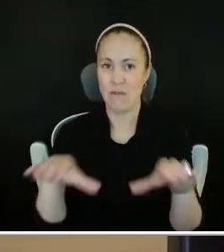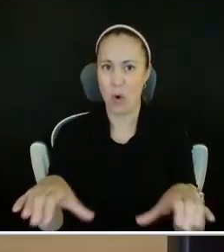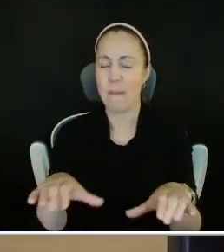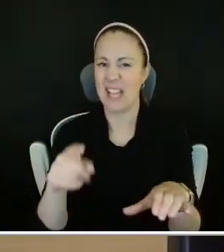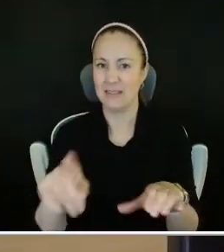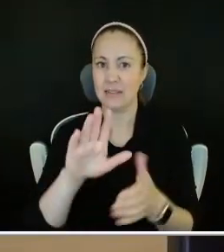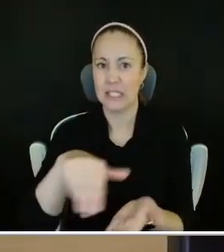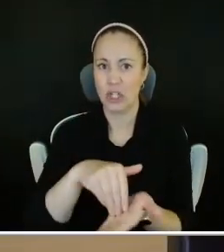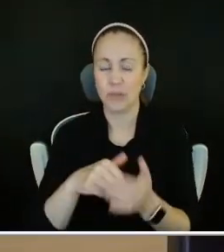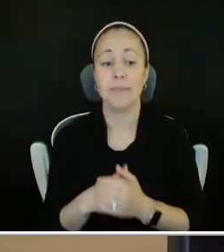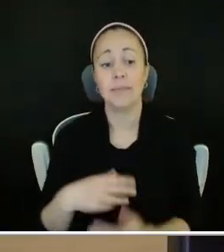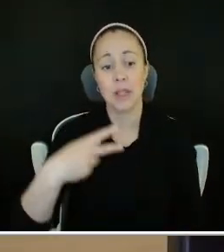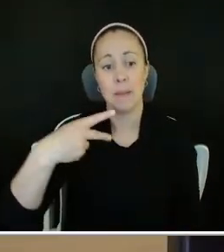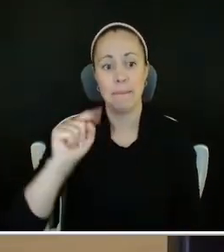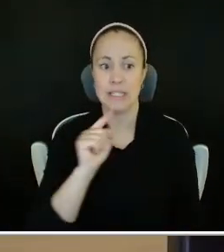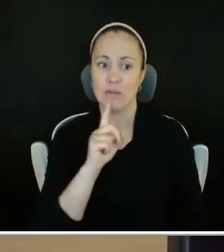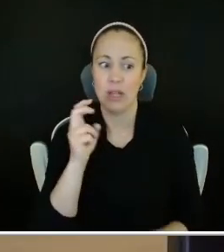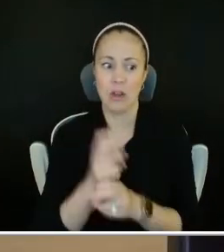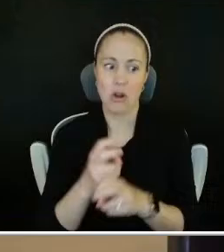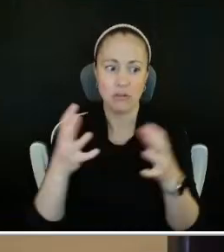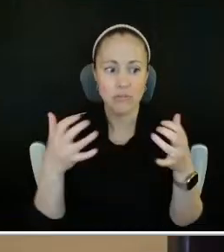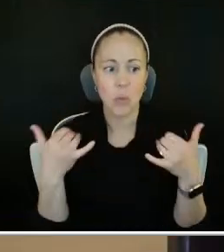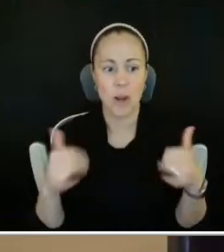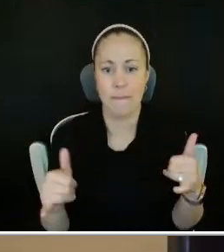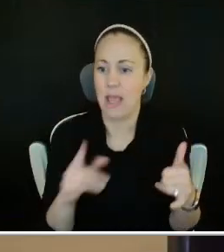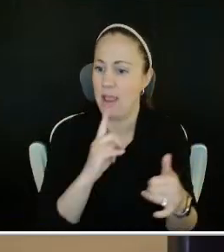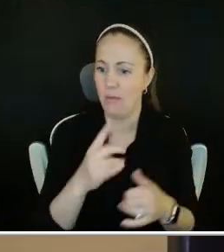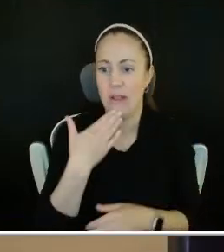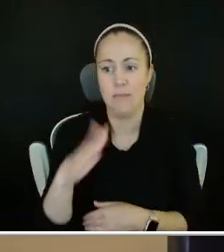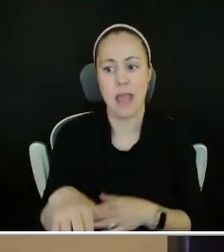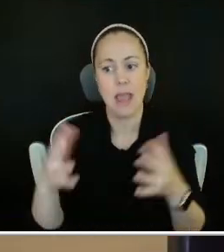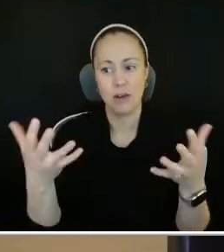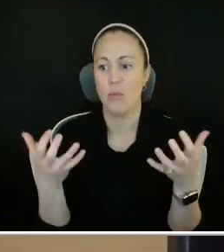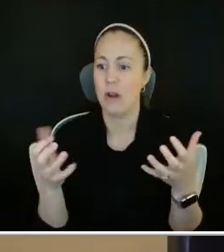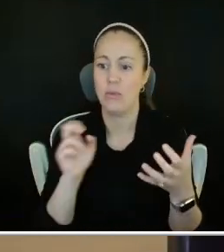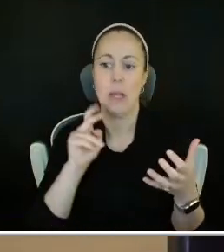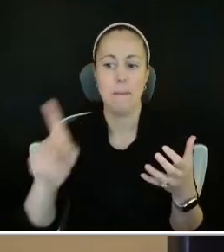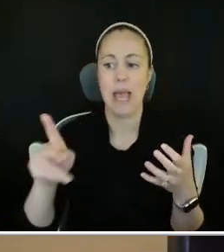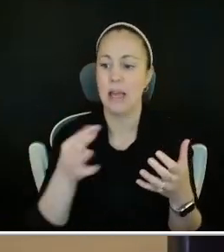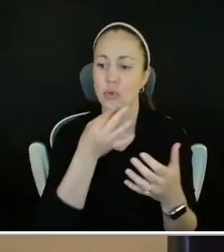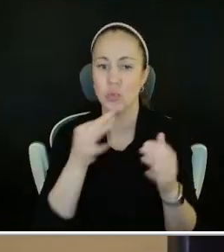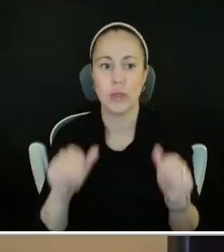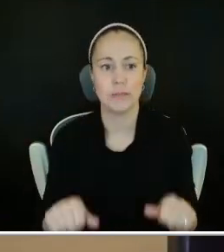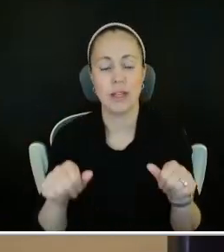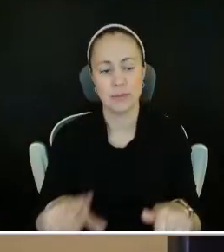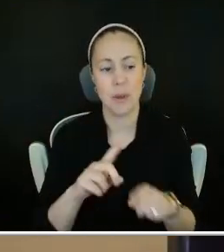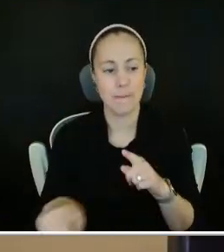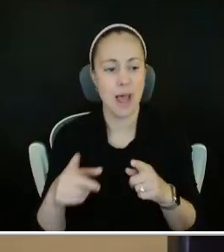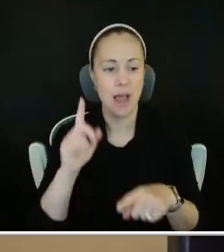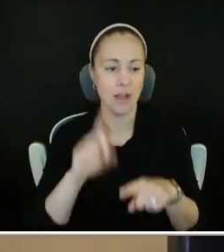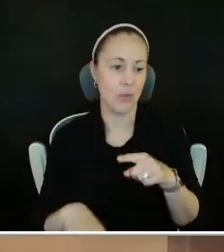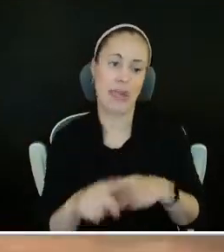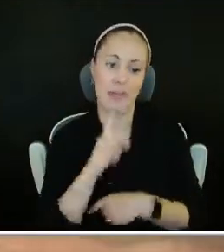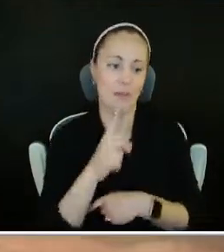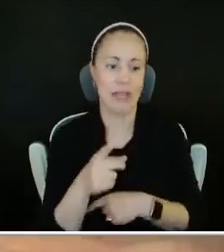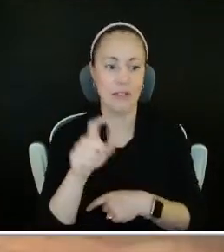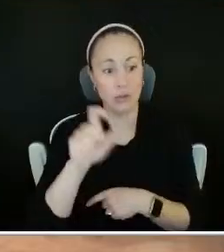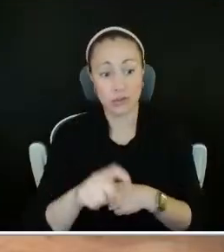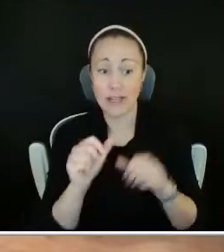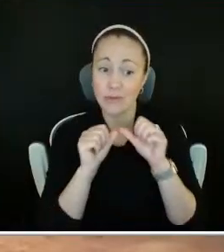just want to play so bad. You want to get back really soon, and you just can't, because you just have to keep working through it till your body's